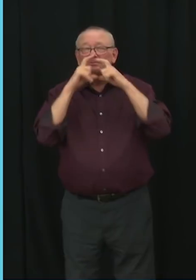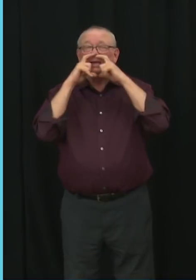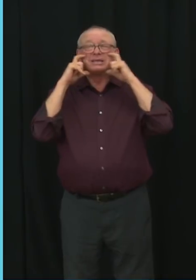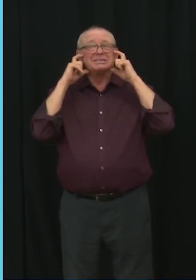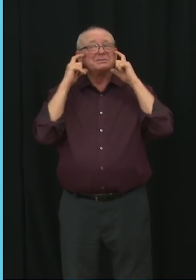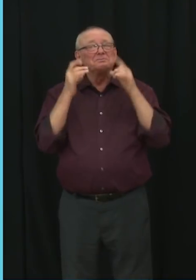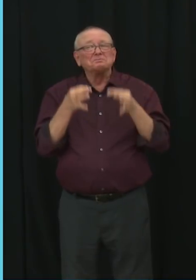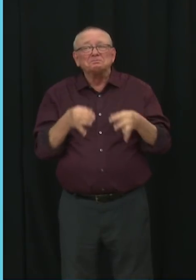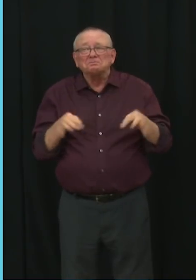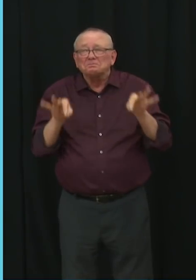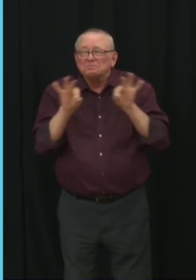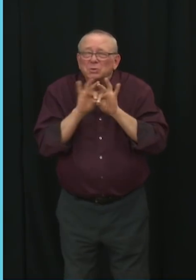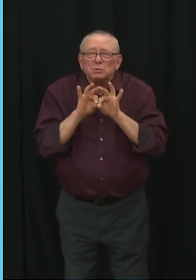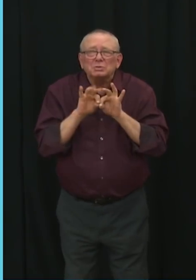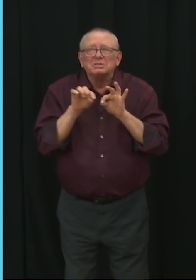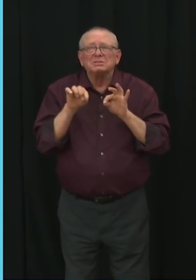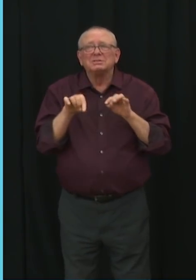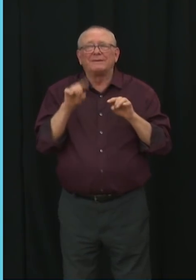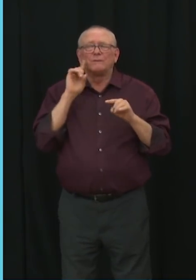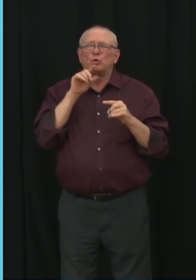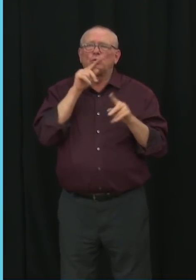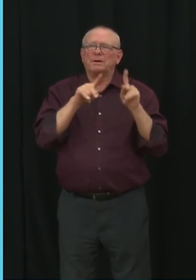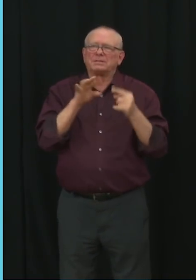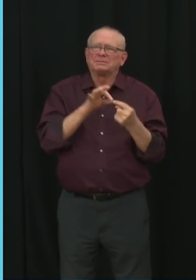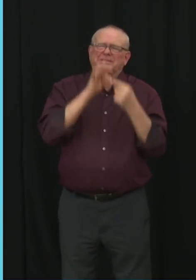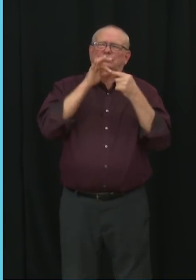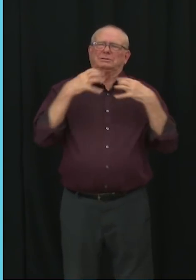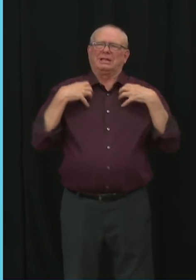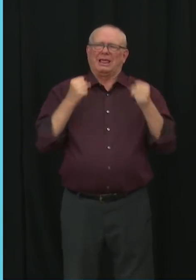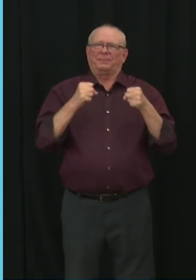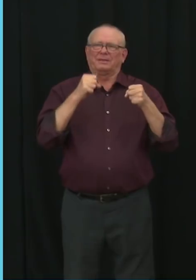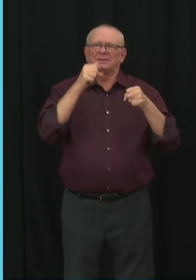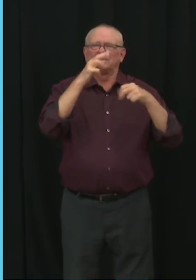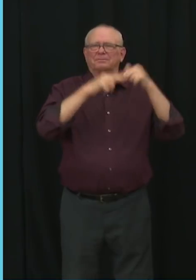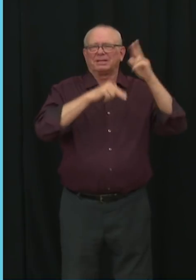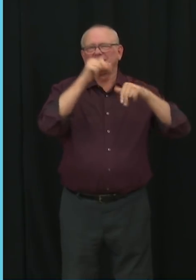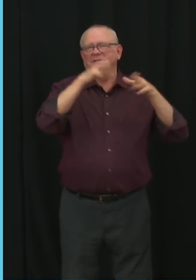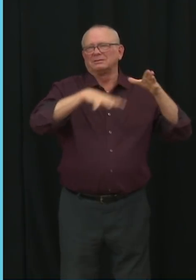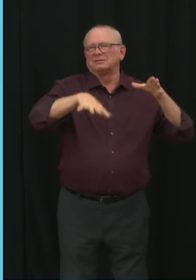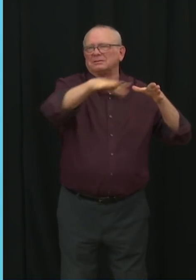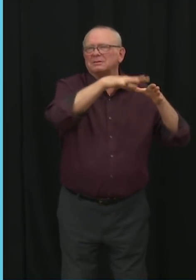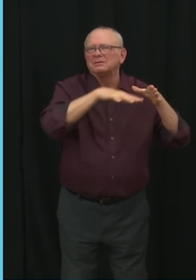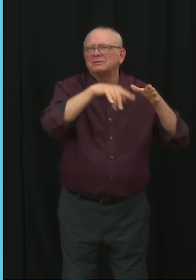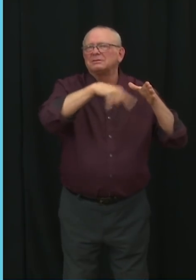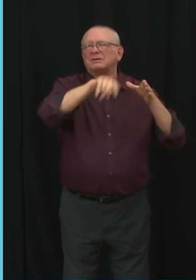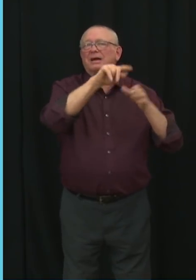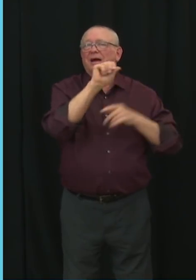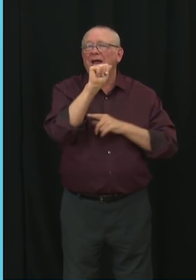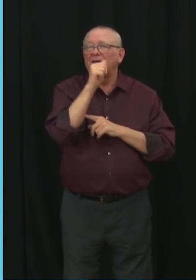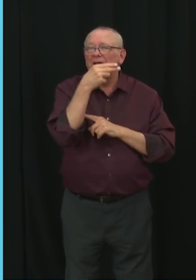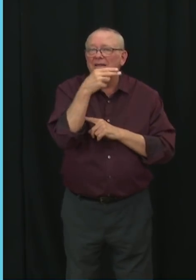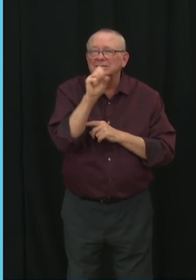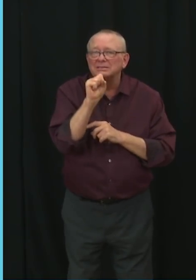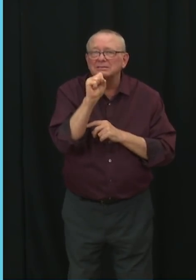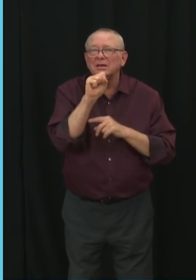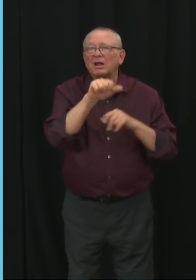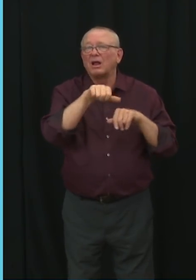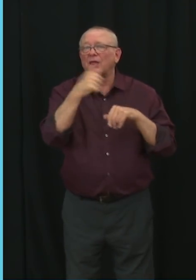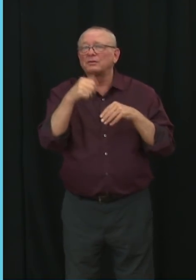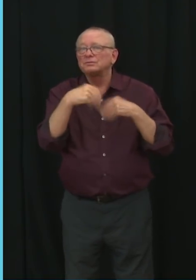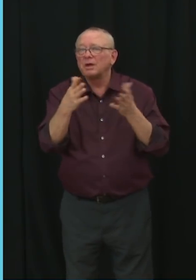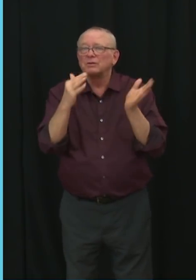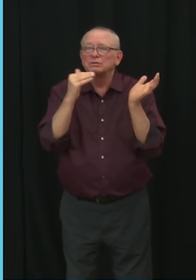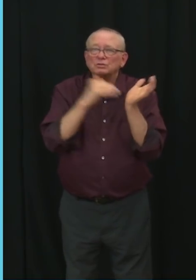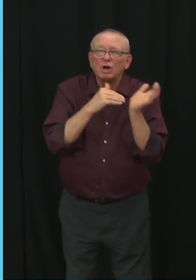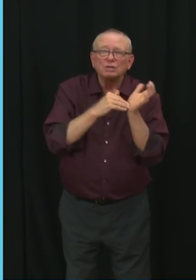settings. Healthcare is different from other public places, and AHS and other healthcare providers will continue to